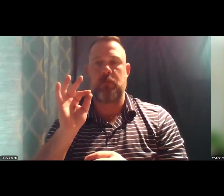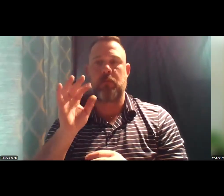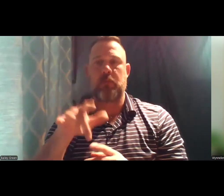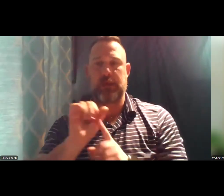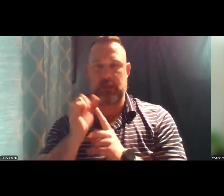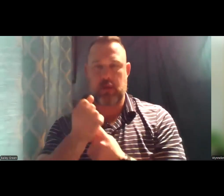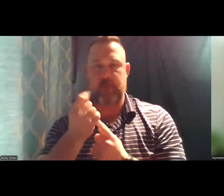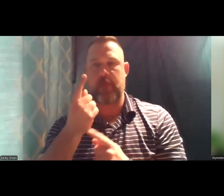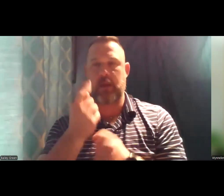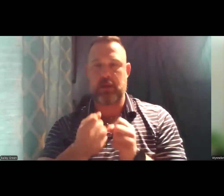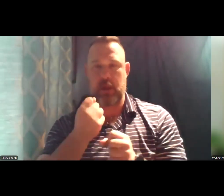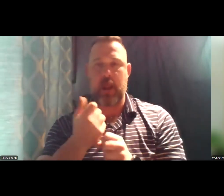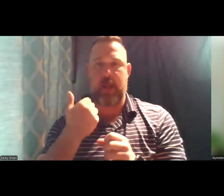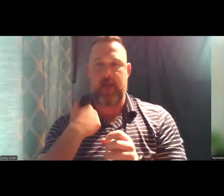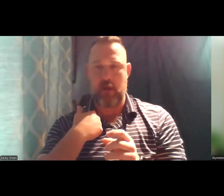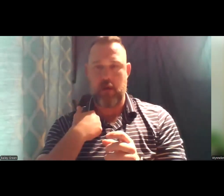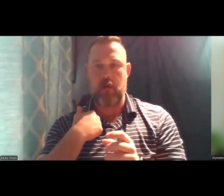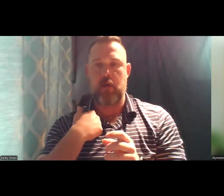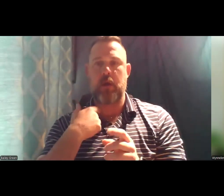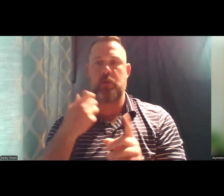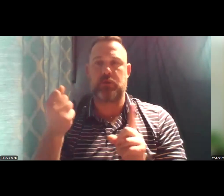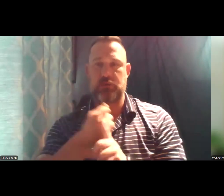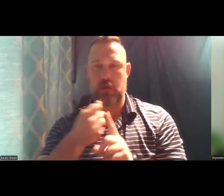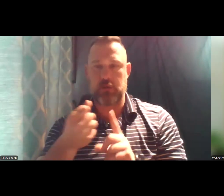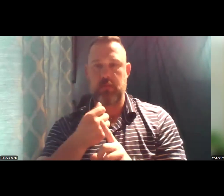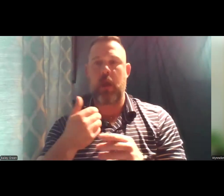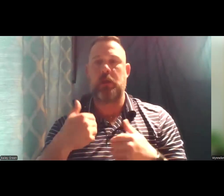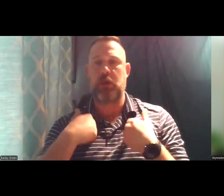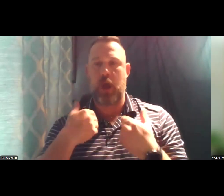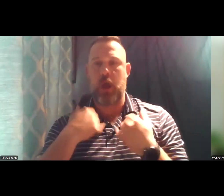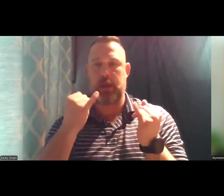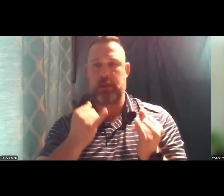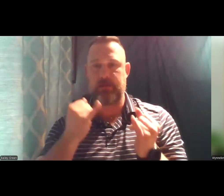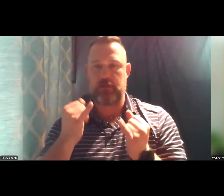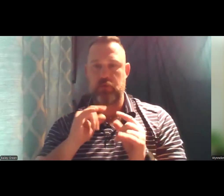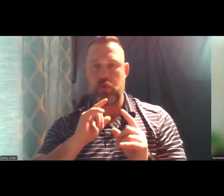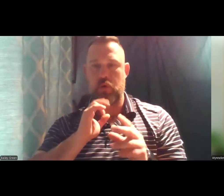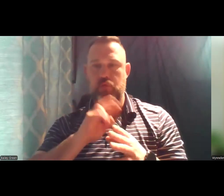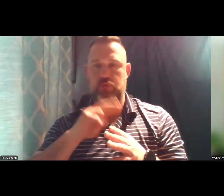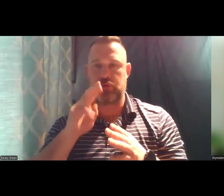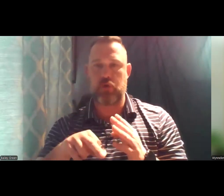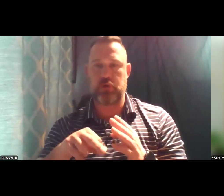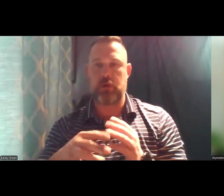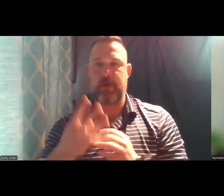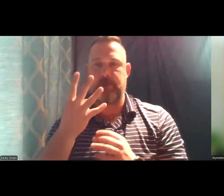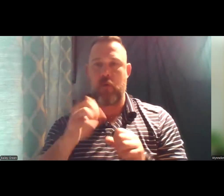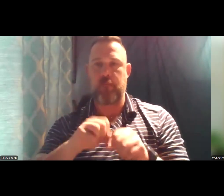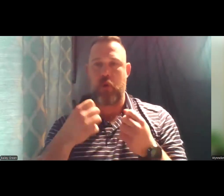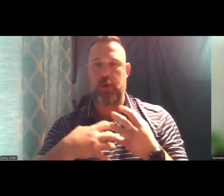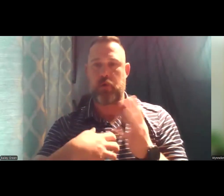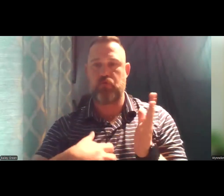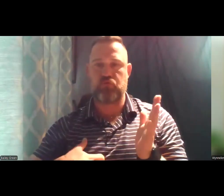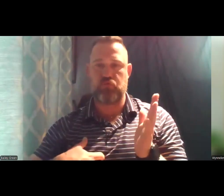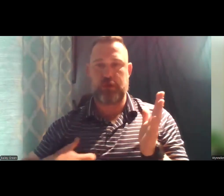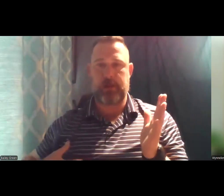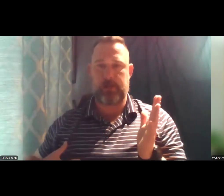about 1.5 years ago where he was assaulted by a group of young individuals, resulting in 4 fractured ribs.